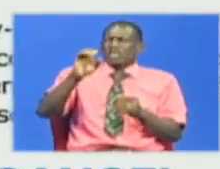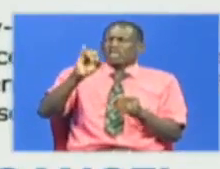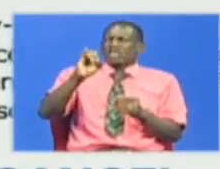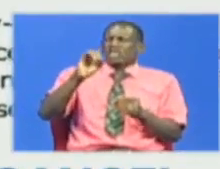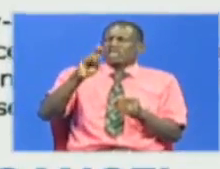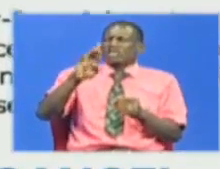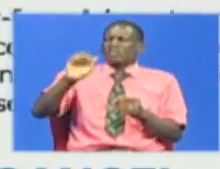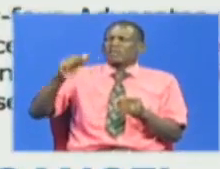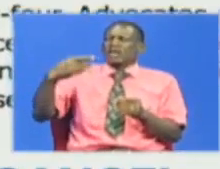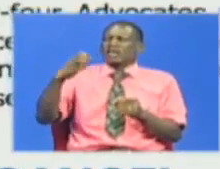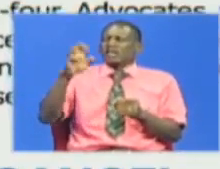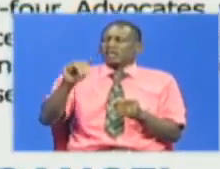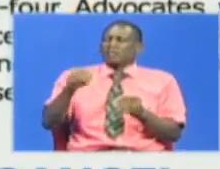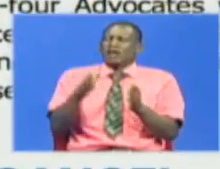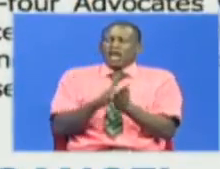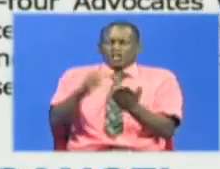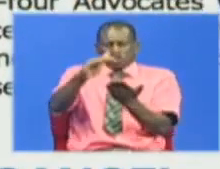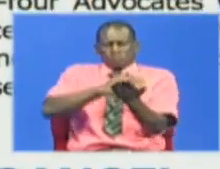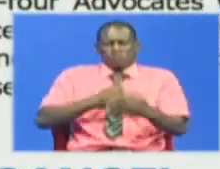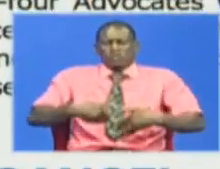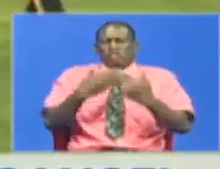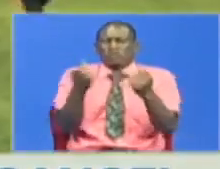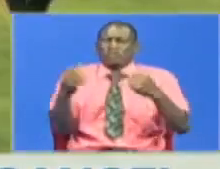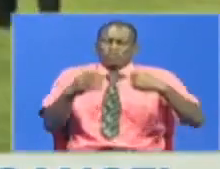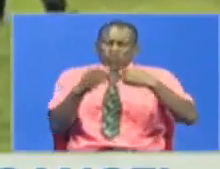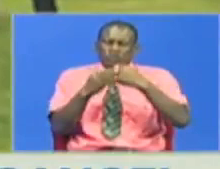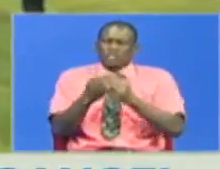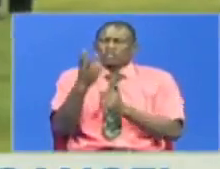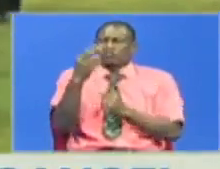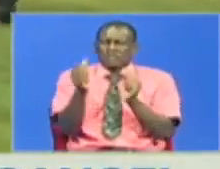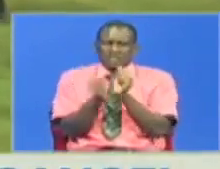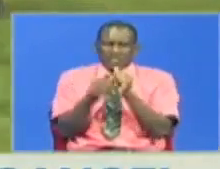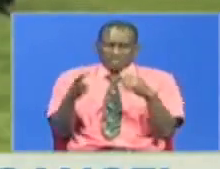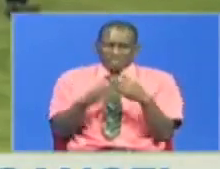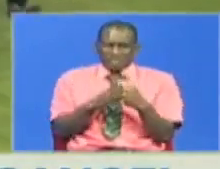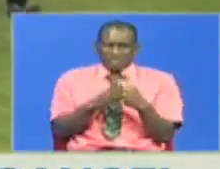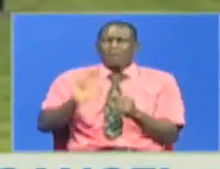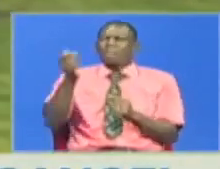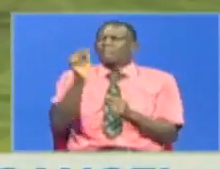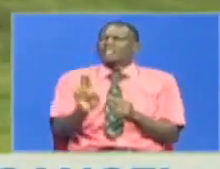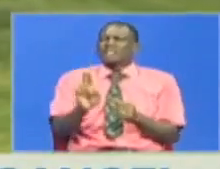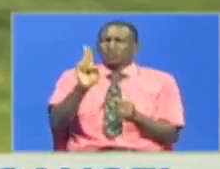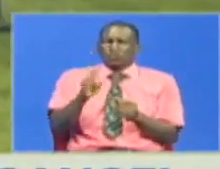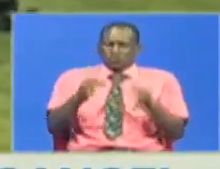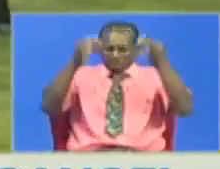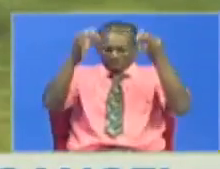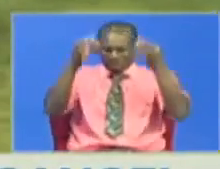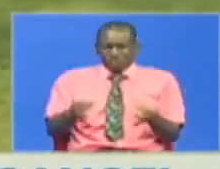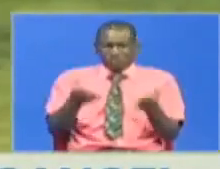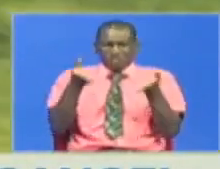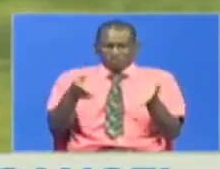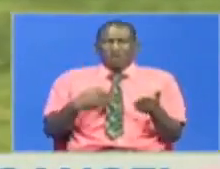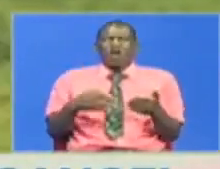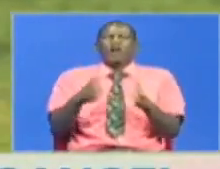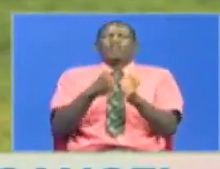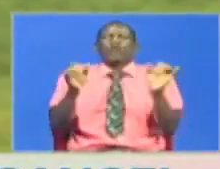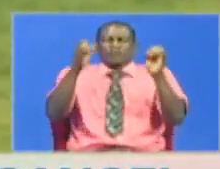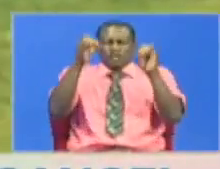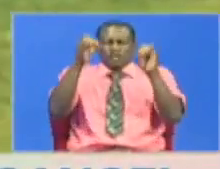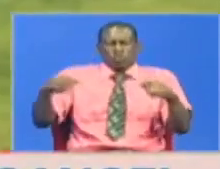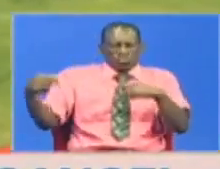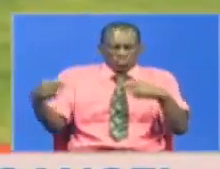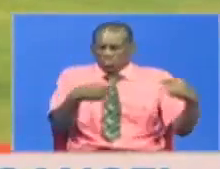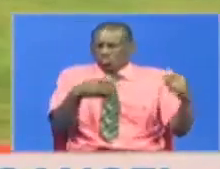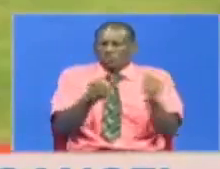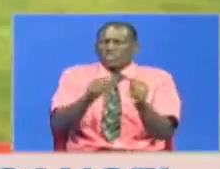report submitted in August 2019. President Kenyatta's decision has now opened a new battle with the